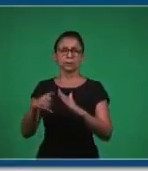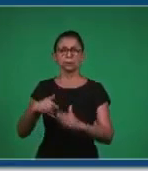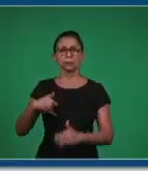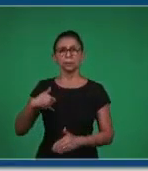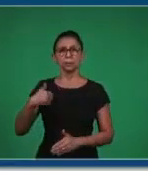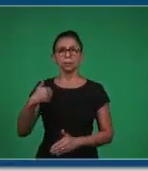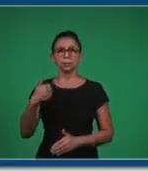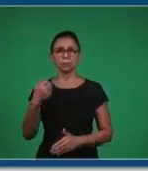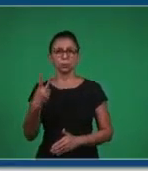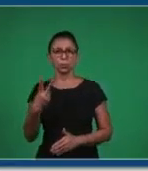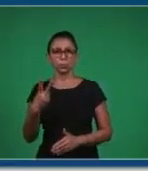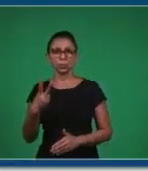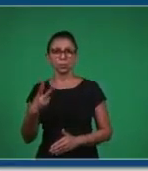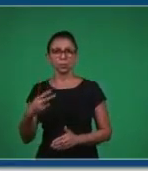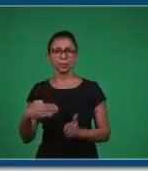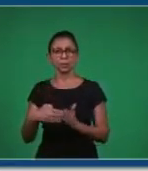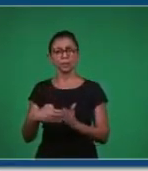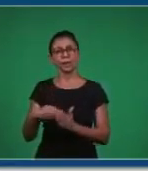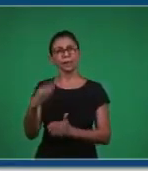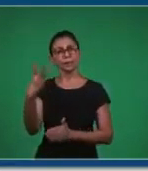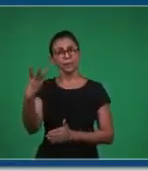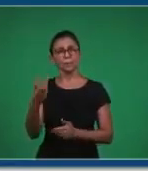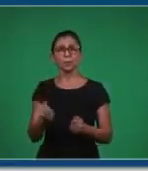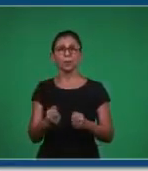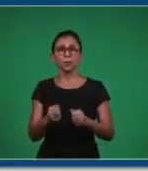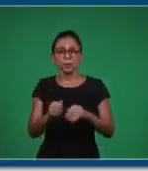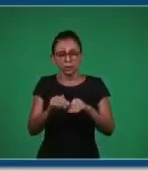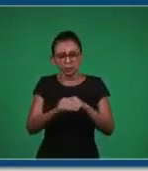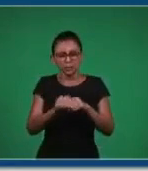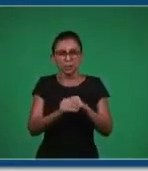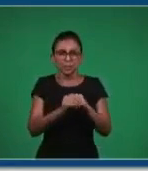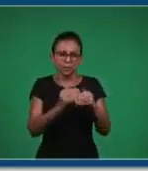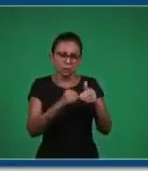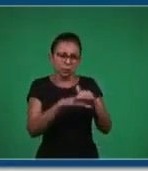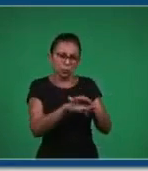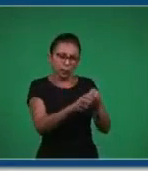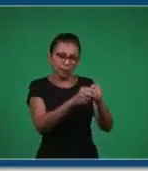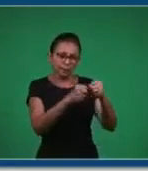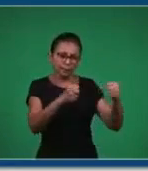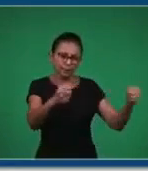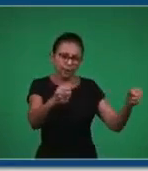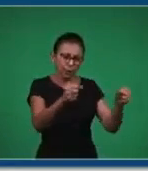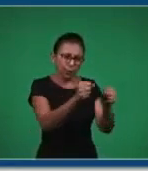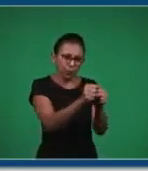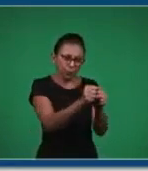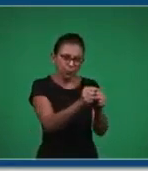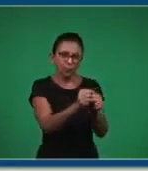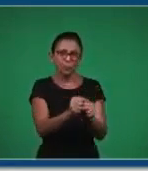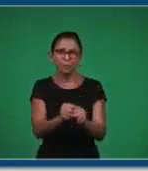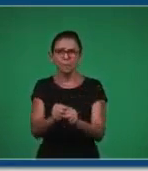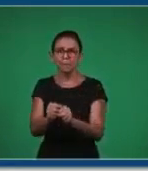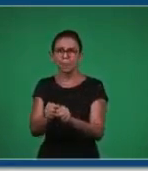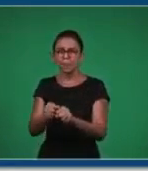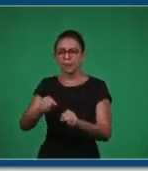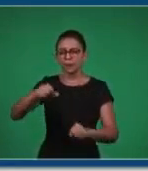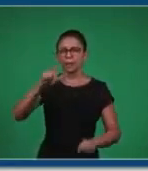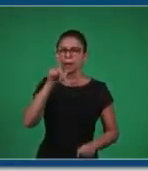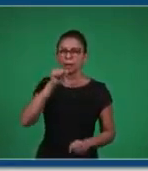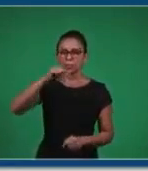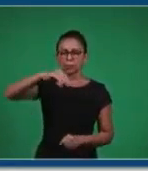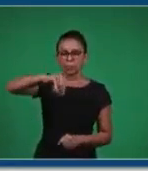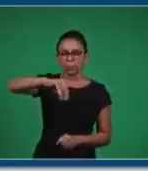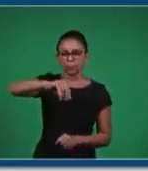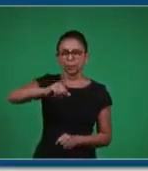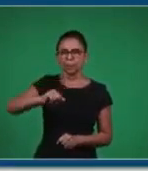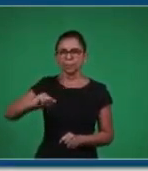From 2 to 3 years, they can put their shoes away, put their glass on the sink, kitchen